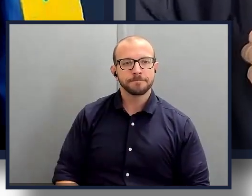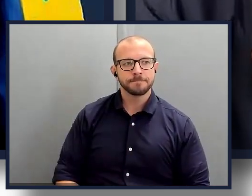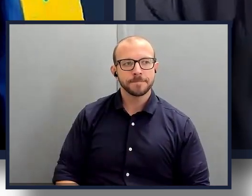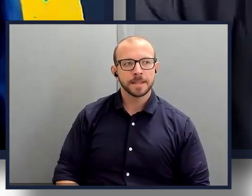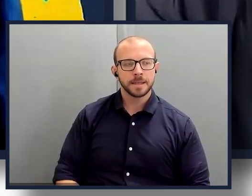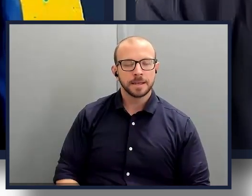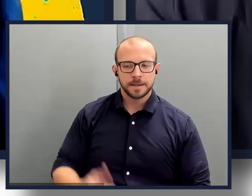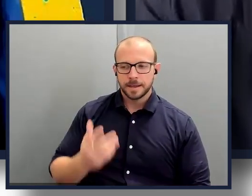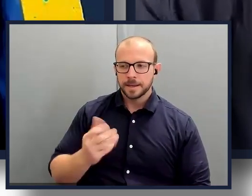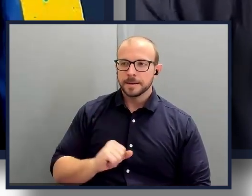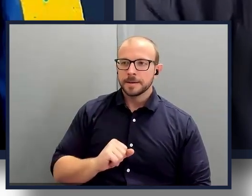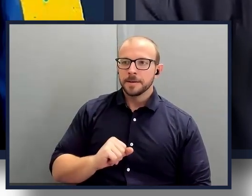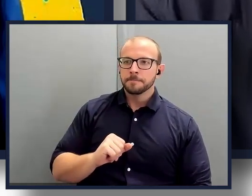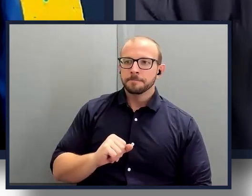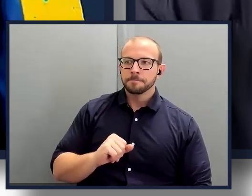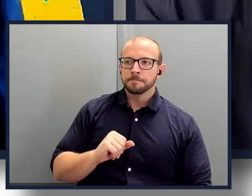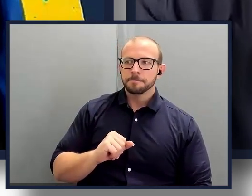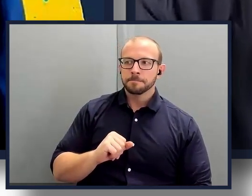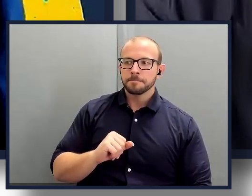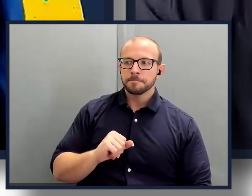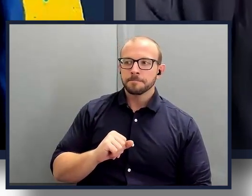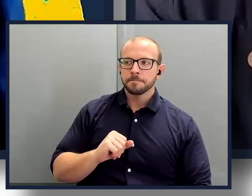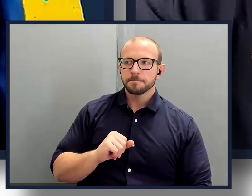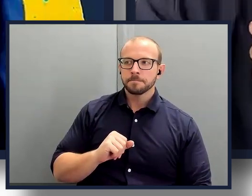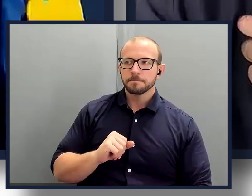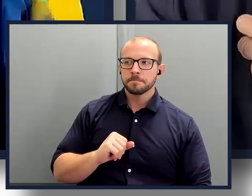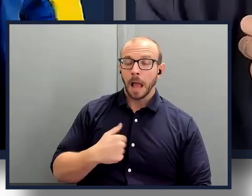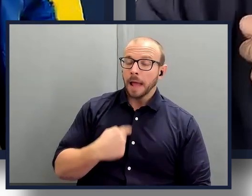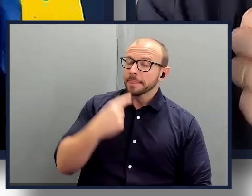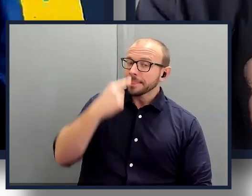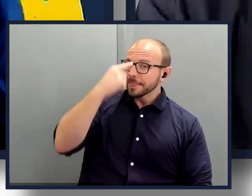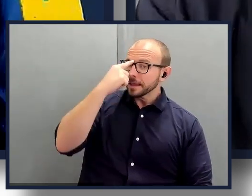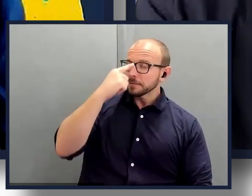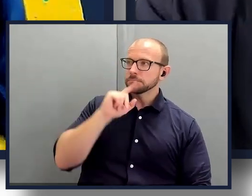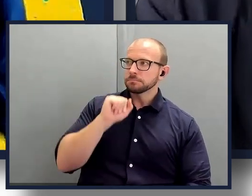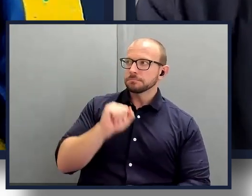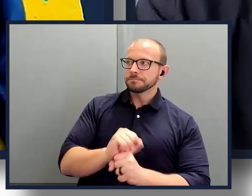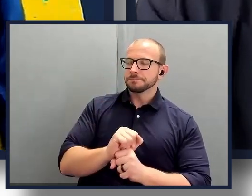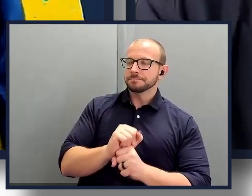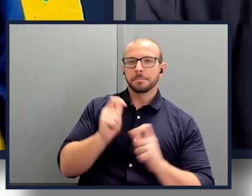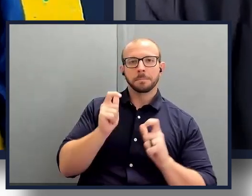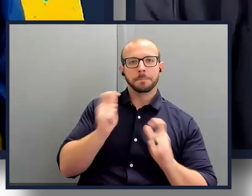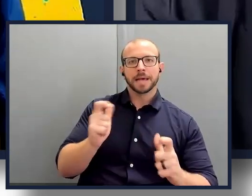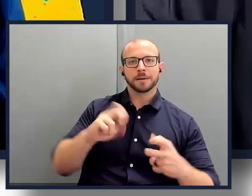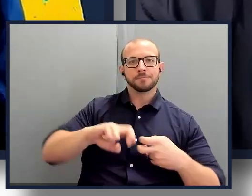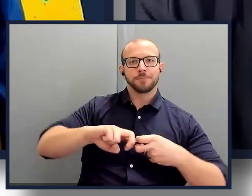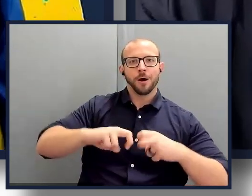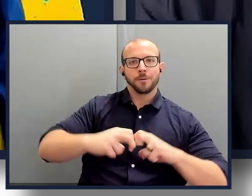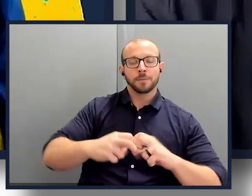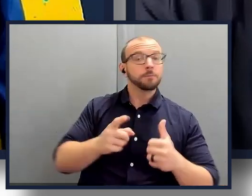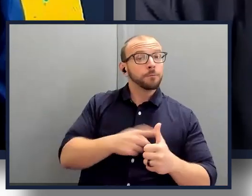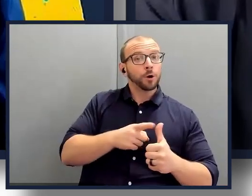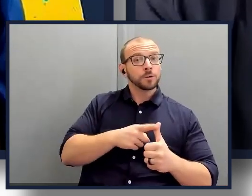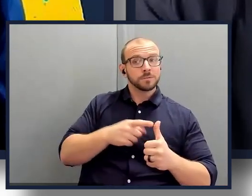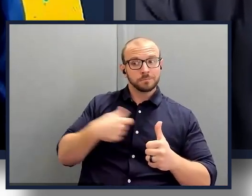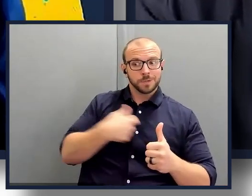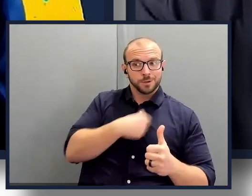I think it's a real problem that first of all, we don't understand the extent of